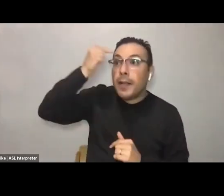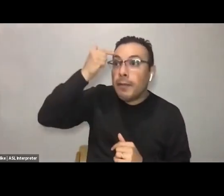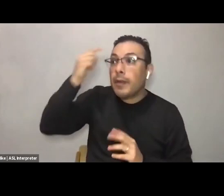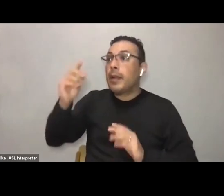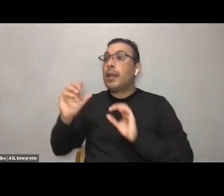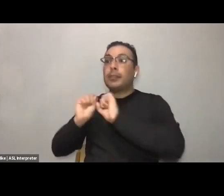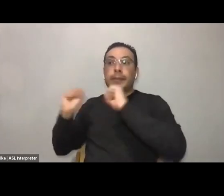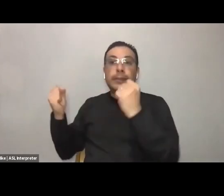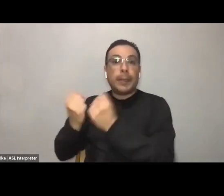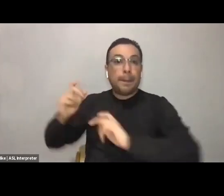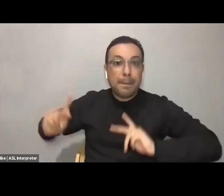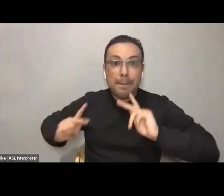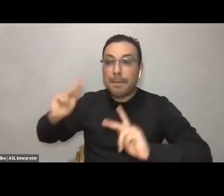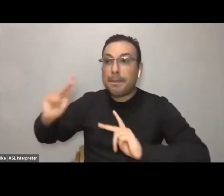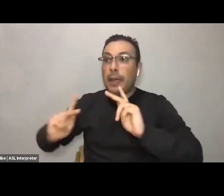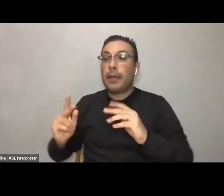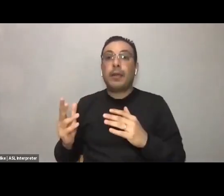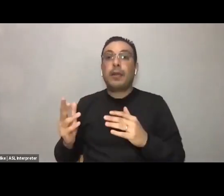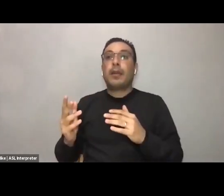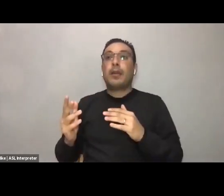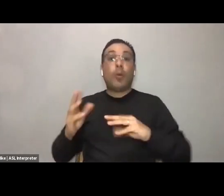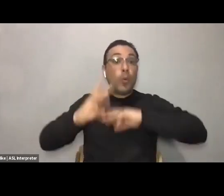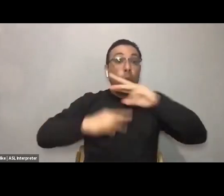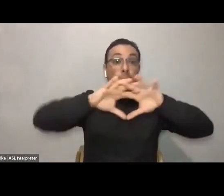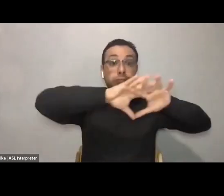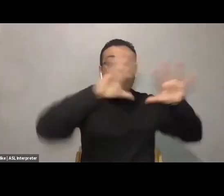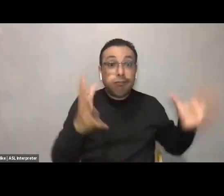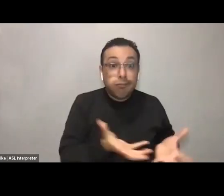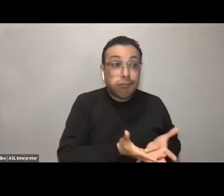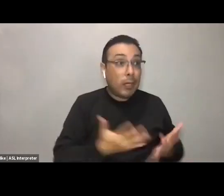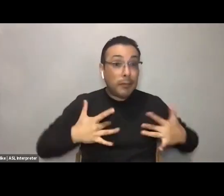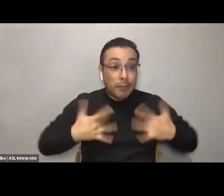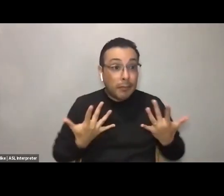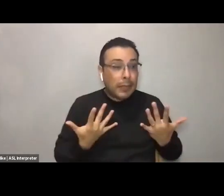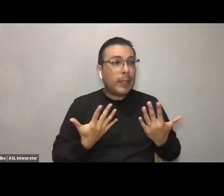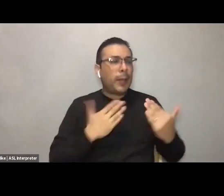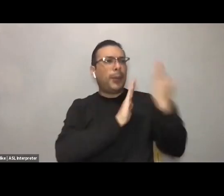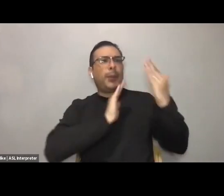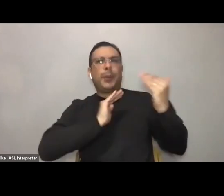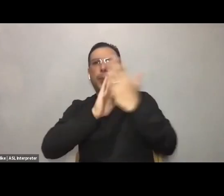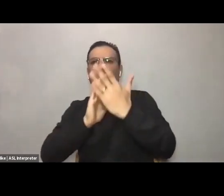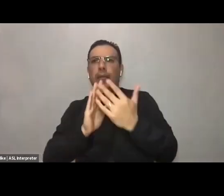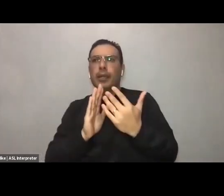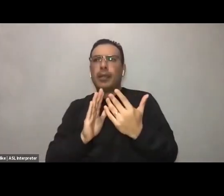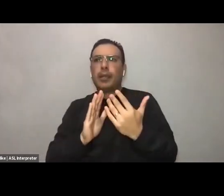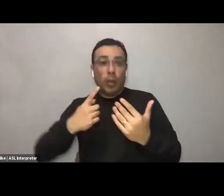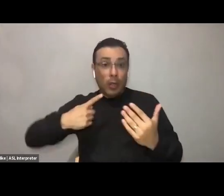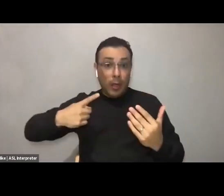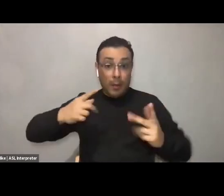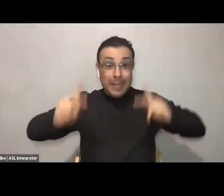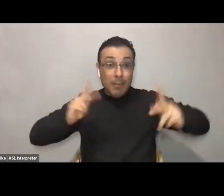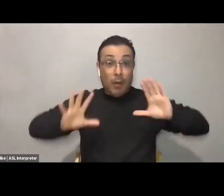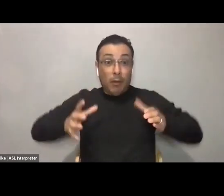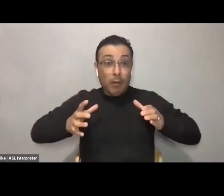serious reckonings in our country and worldwide about who we are and who we include and equity and